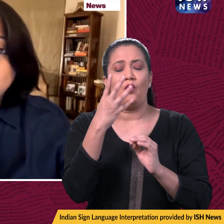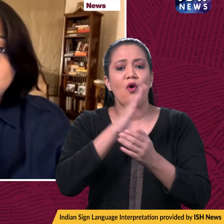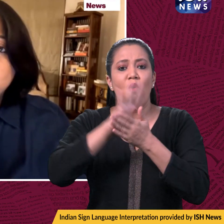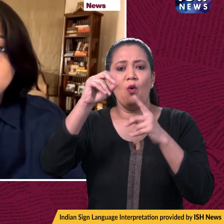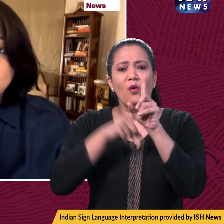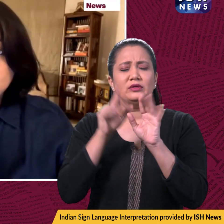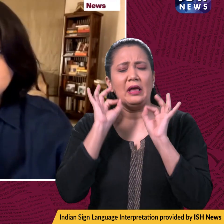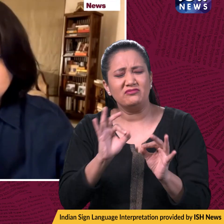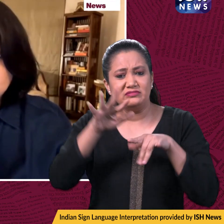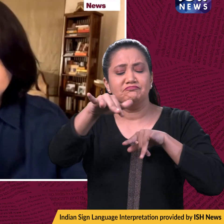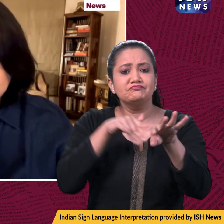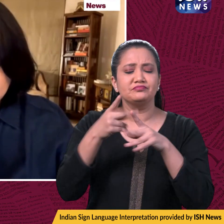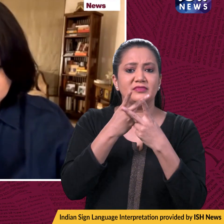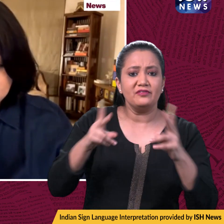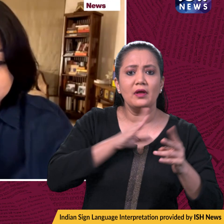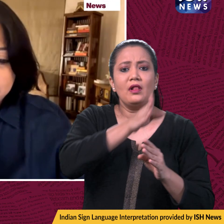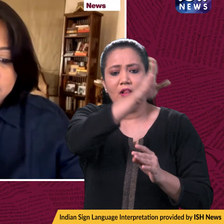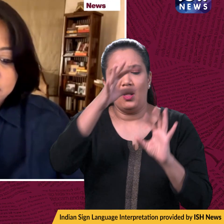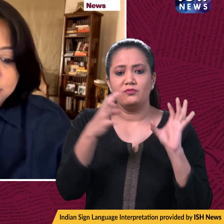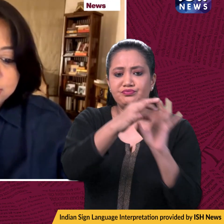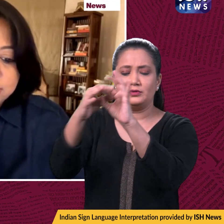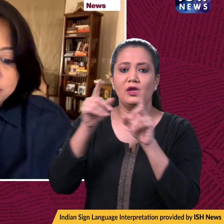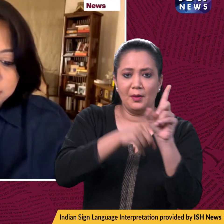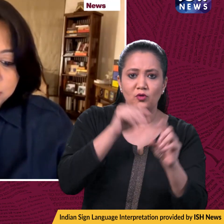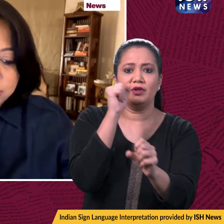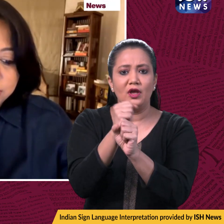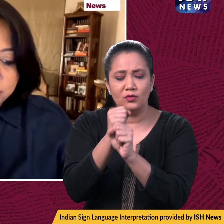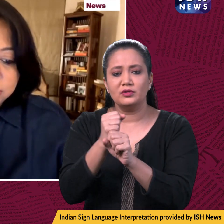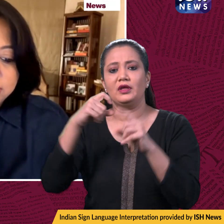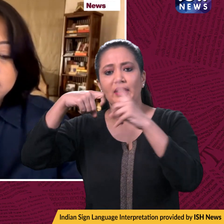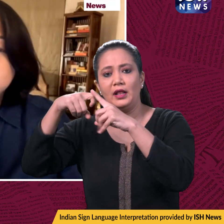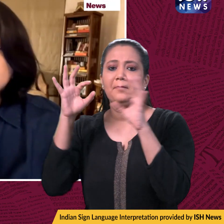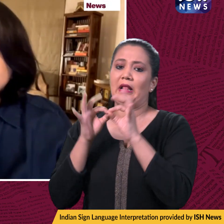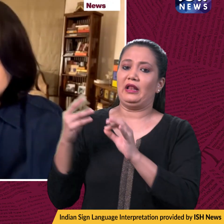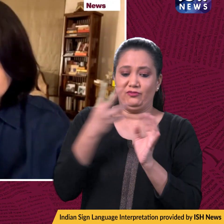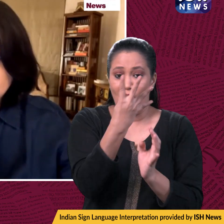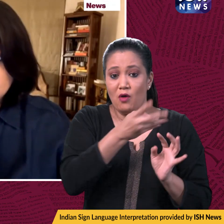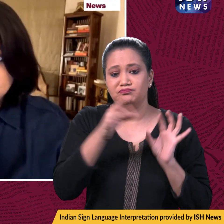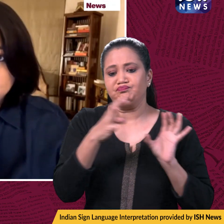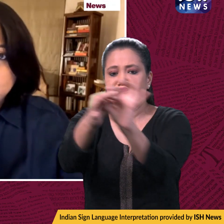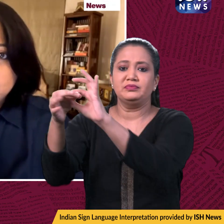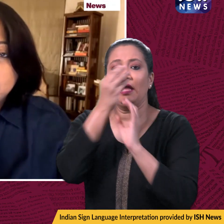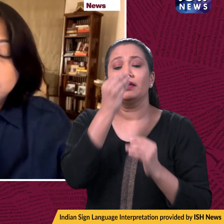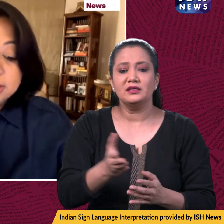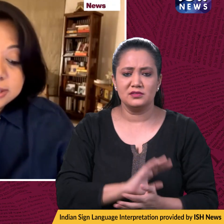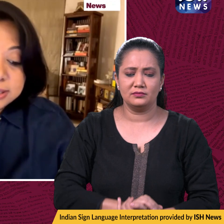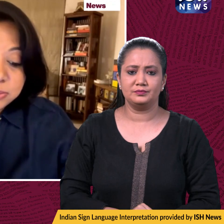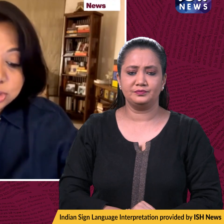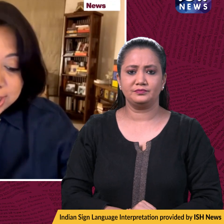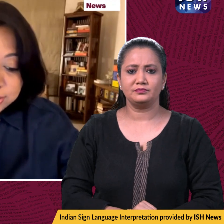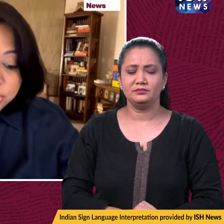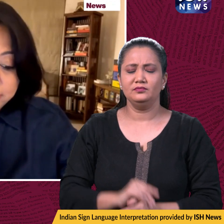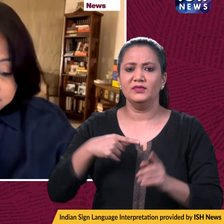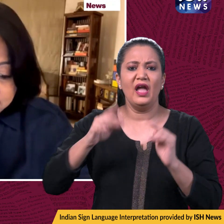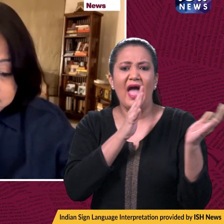to the 4 holy towns for the Yatris, which is Yamunotri, Gangotri, Kedarnath and Badrinath. Now, this